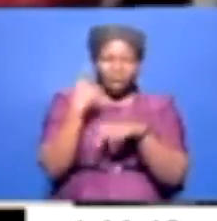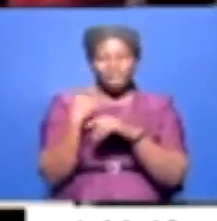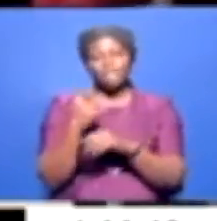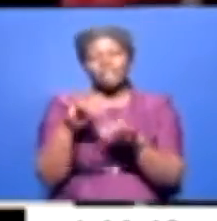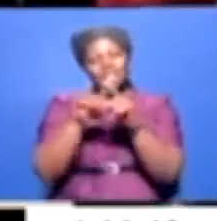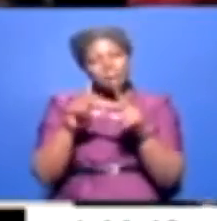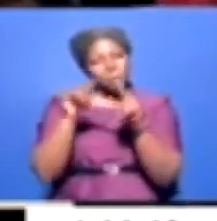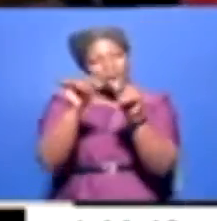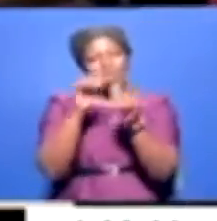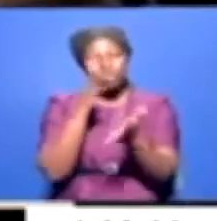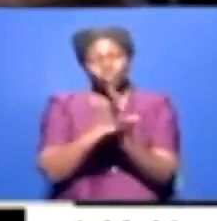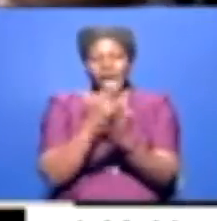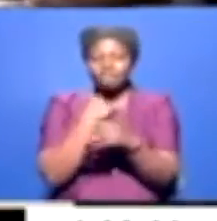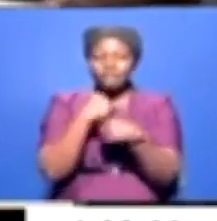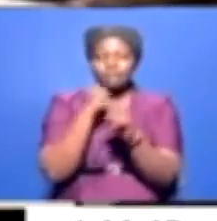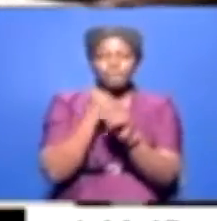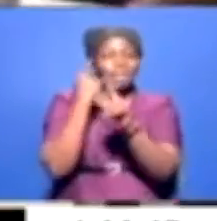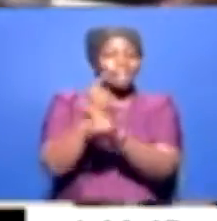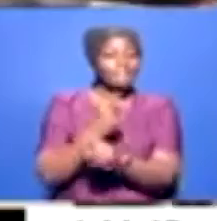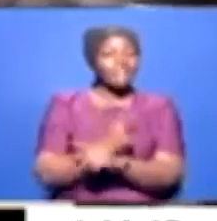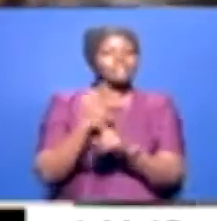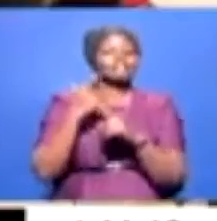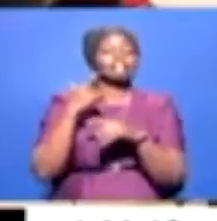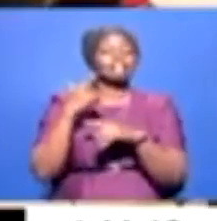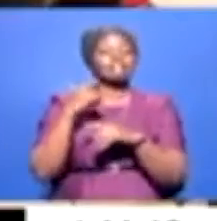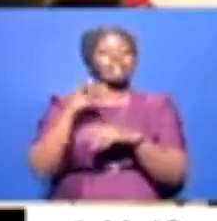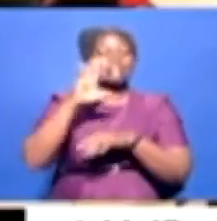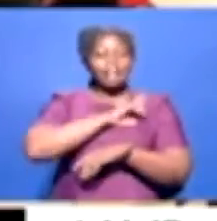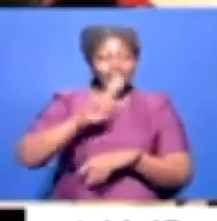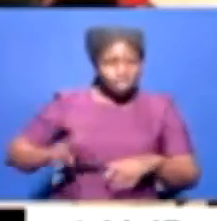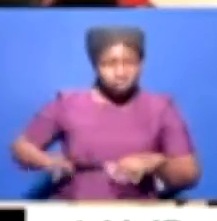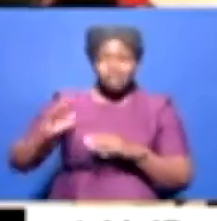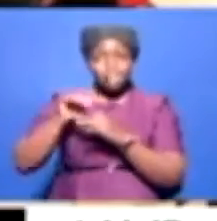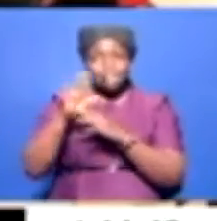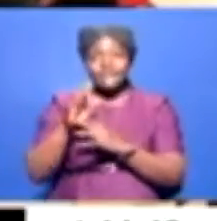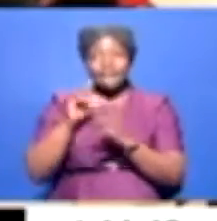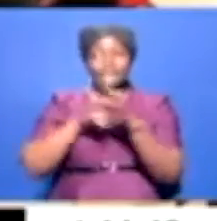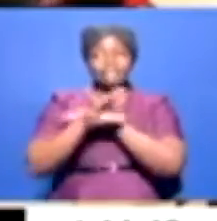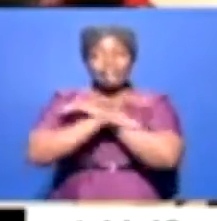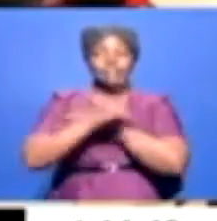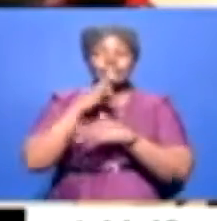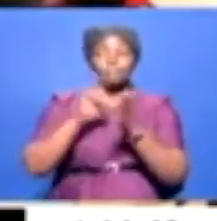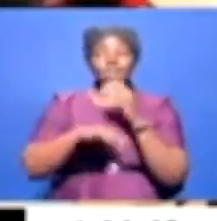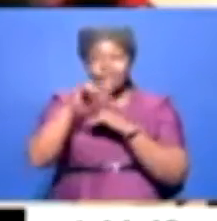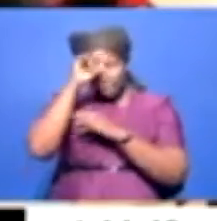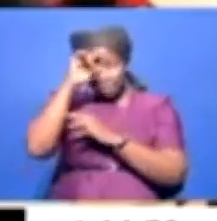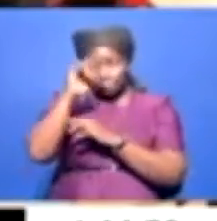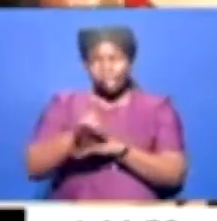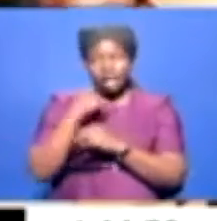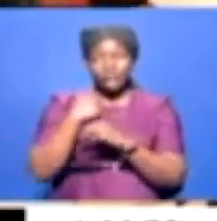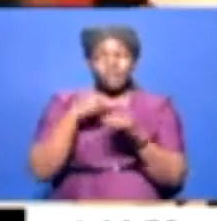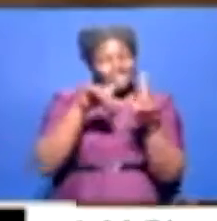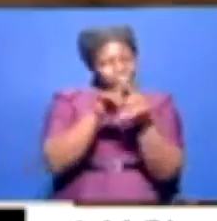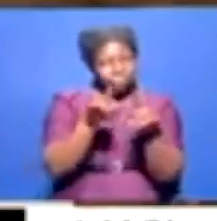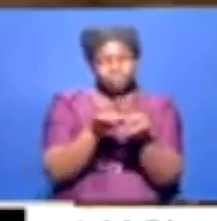made by various clerics across the country, saying the government must facilitate a seamless transition of governments for the